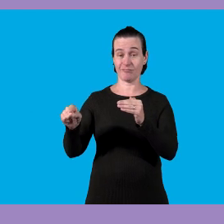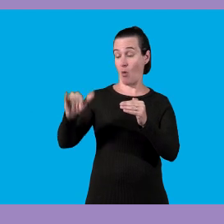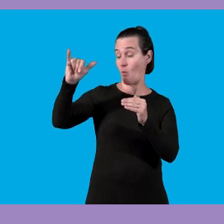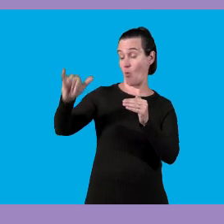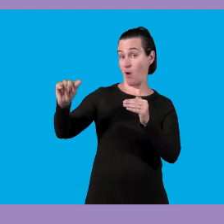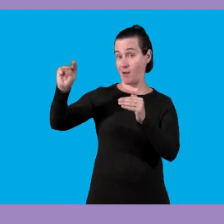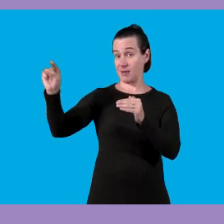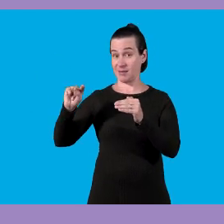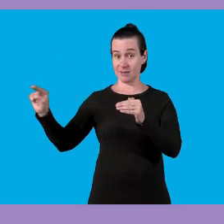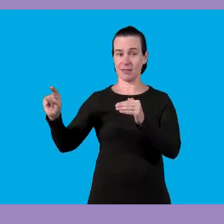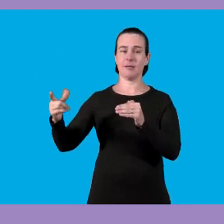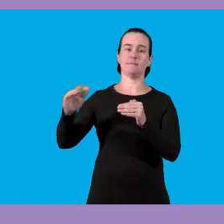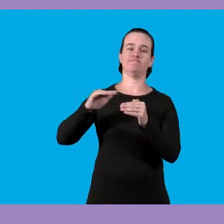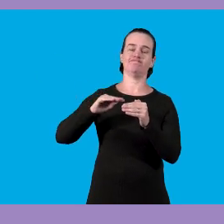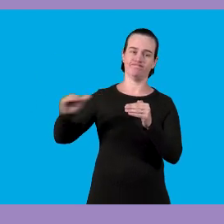YZ